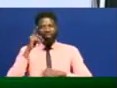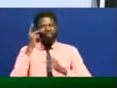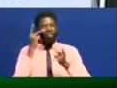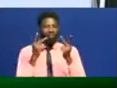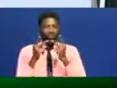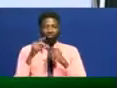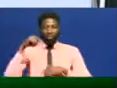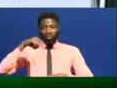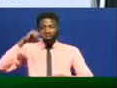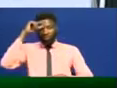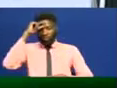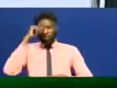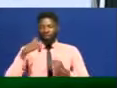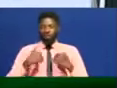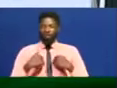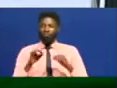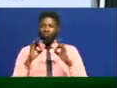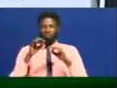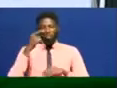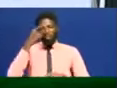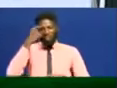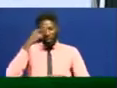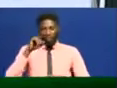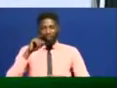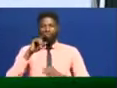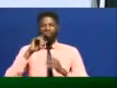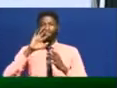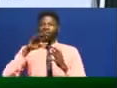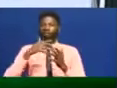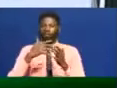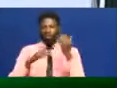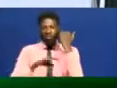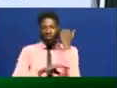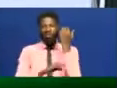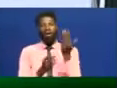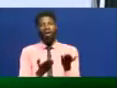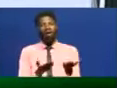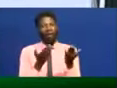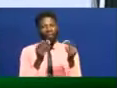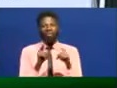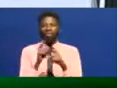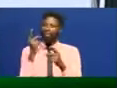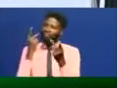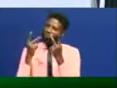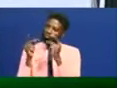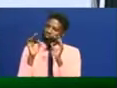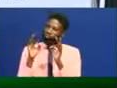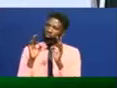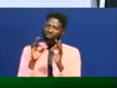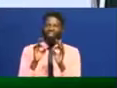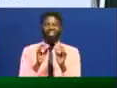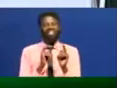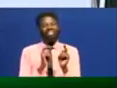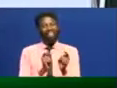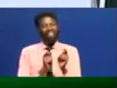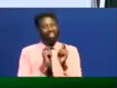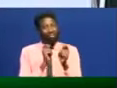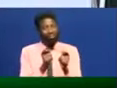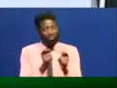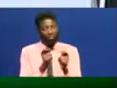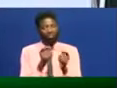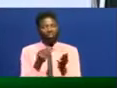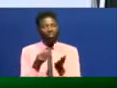frame, bottom-up economic transformation agenda. This government has got a good vision. So Talanta Hela will continue to